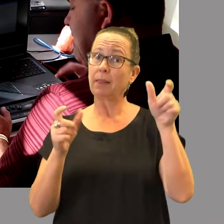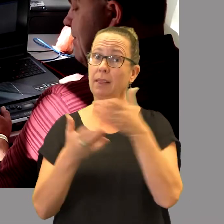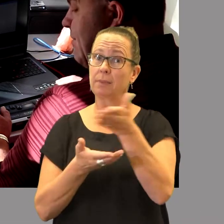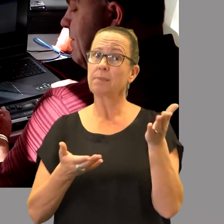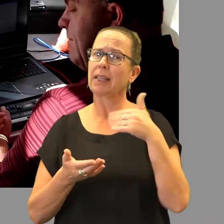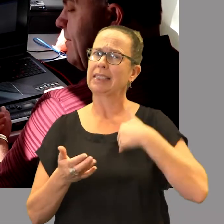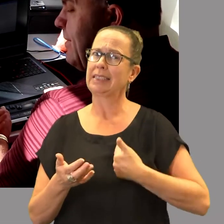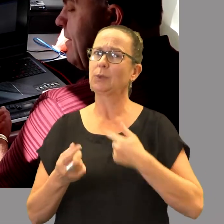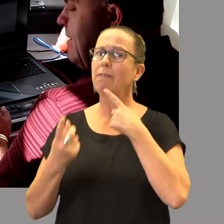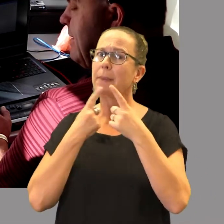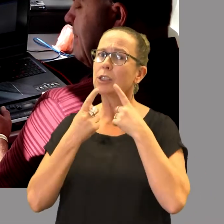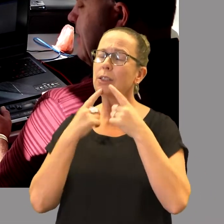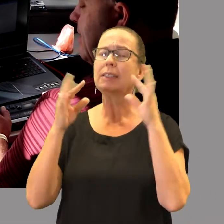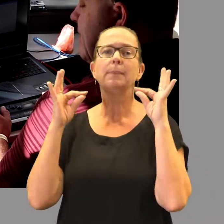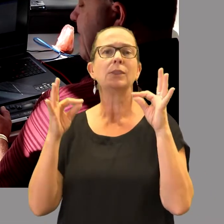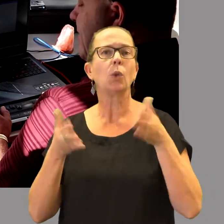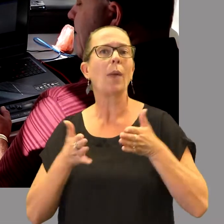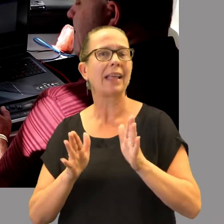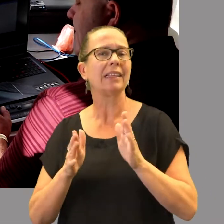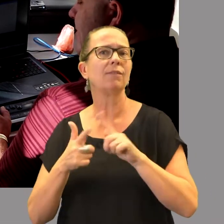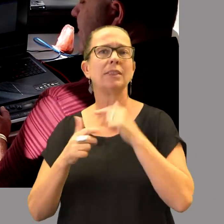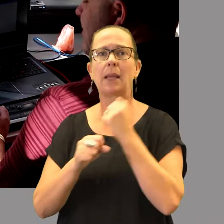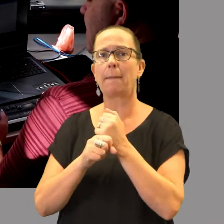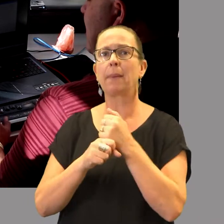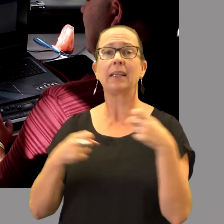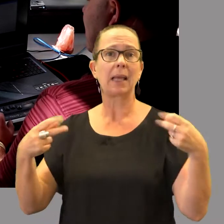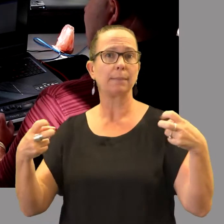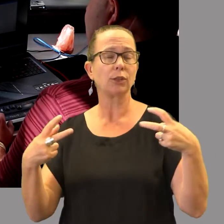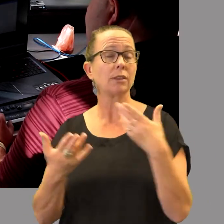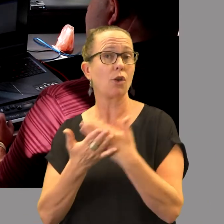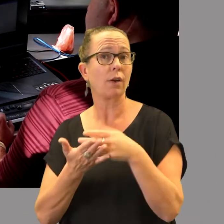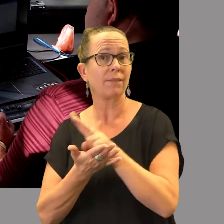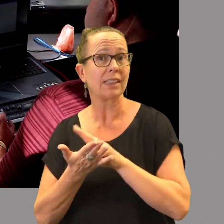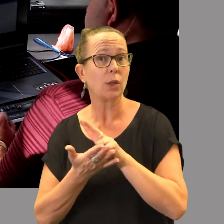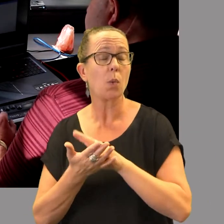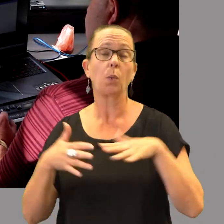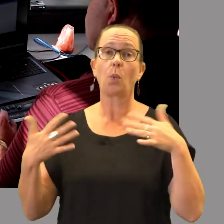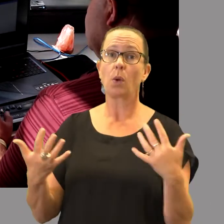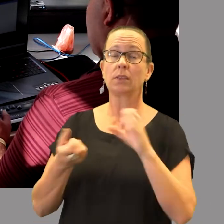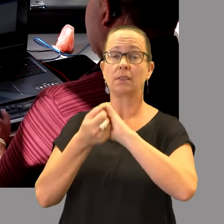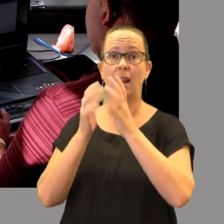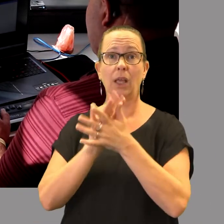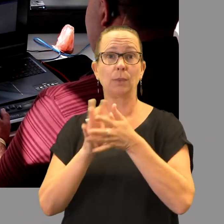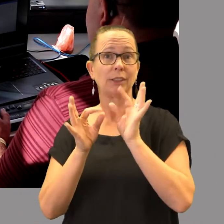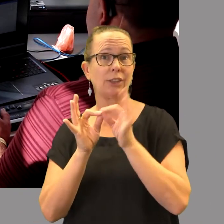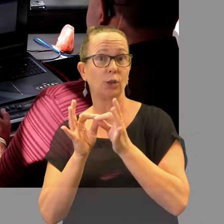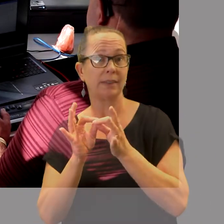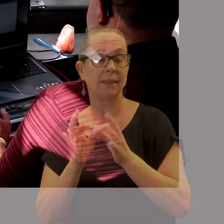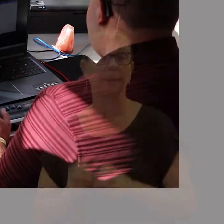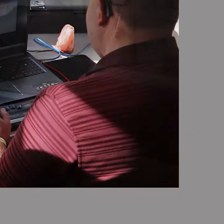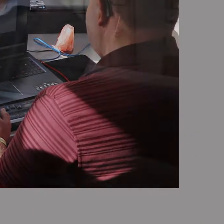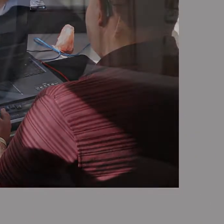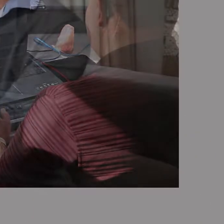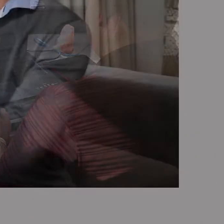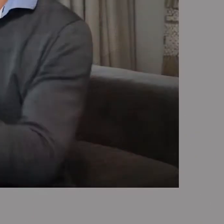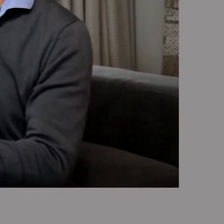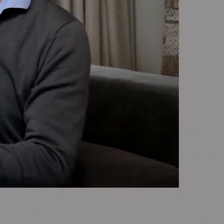Sometimes disabled people need content to be in a certain format, such as captions on a video or sign language